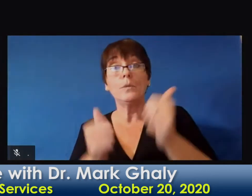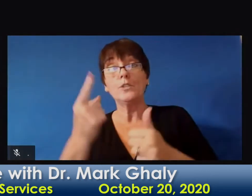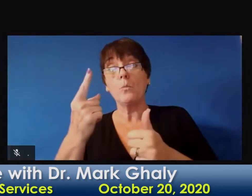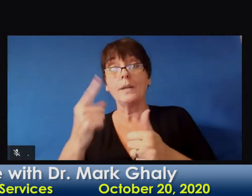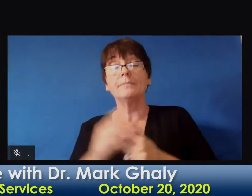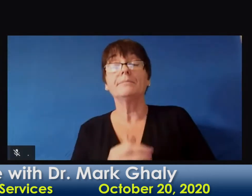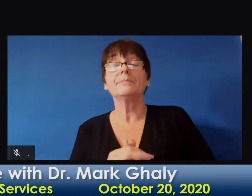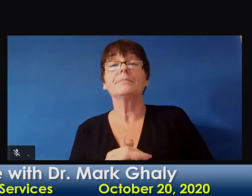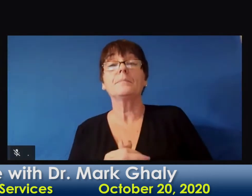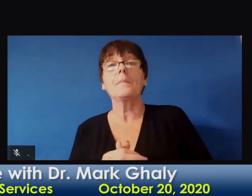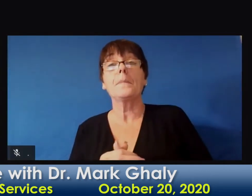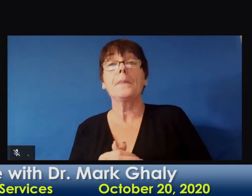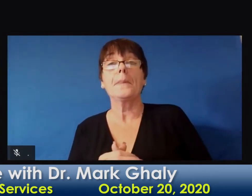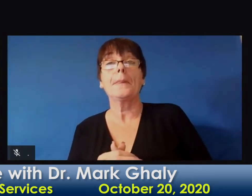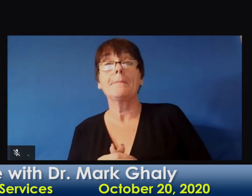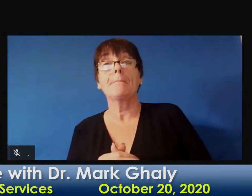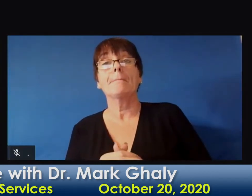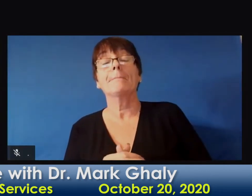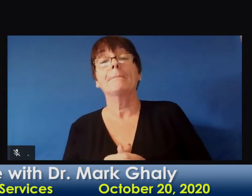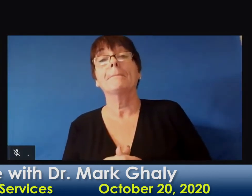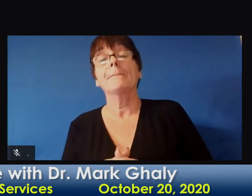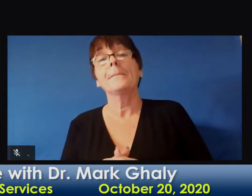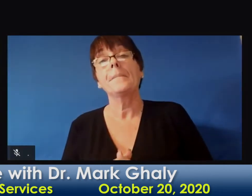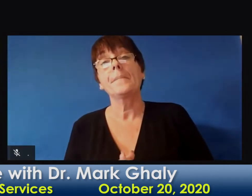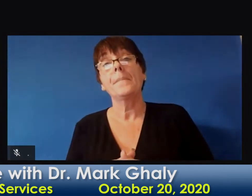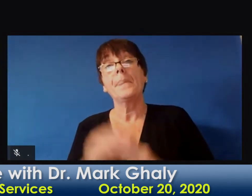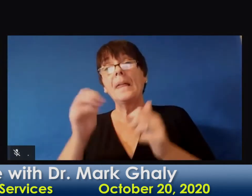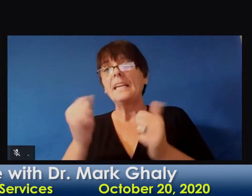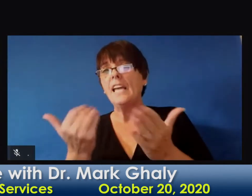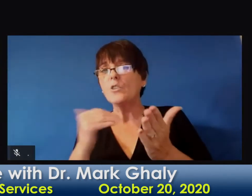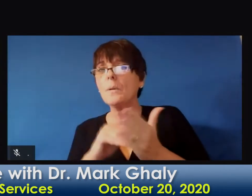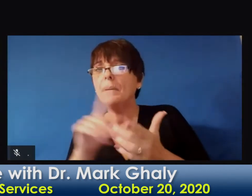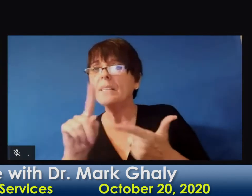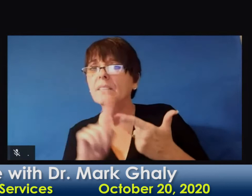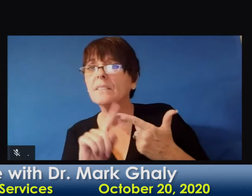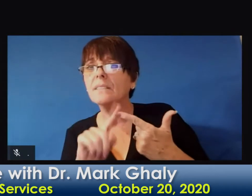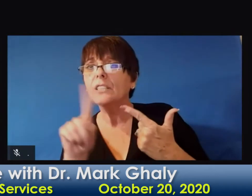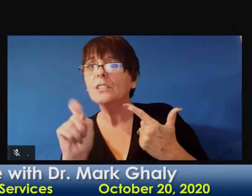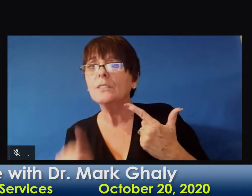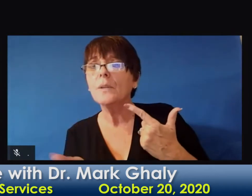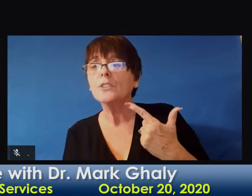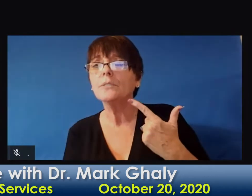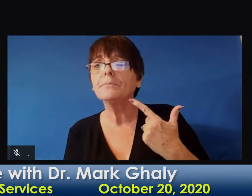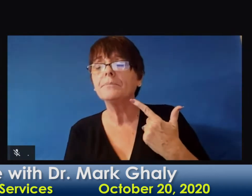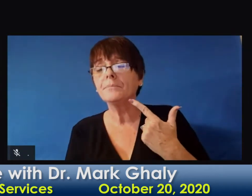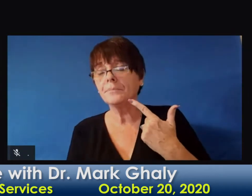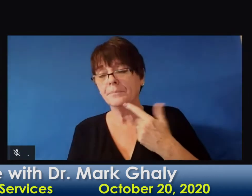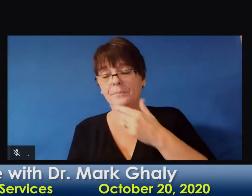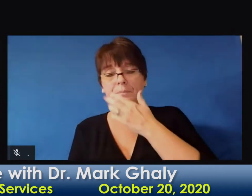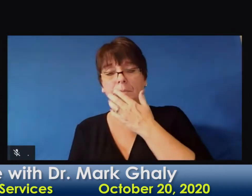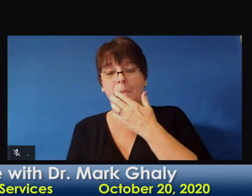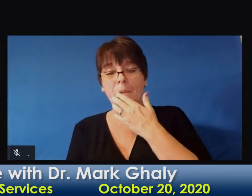tiers. And then could you repeat your second question?